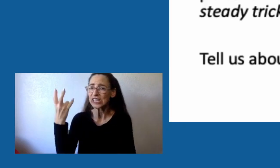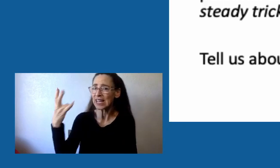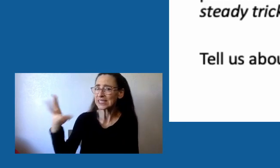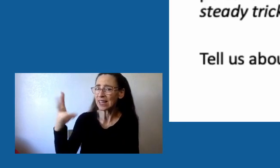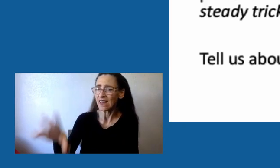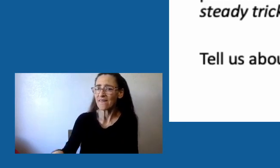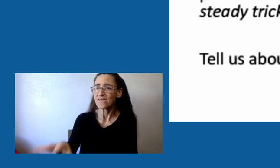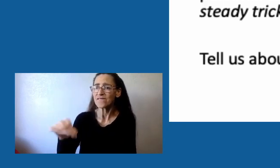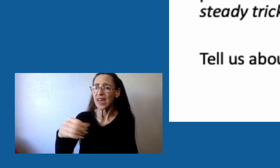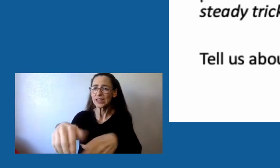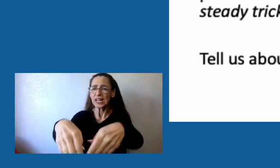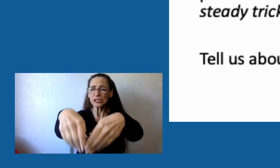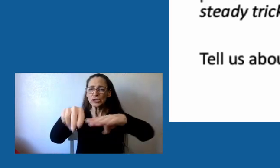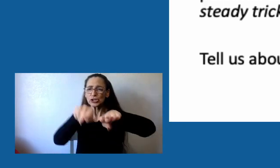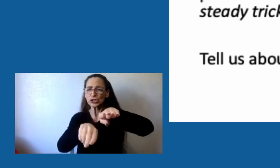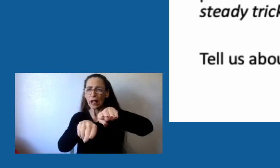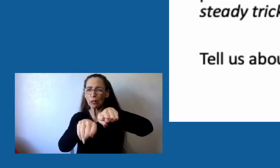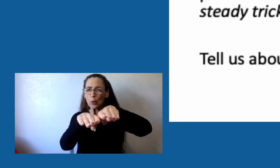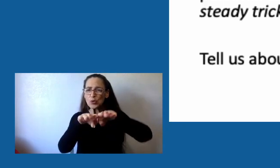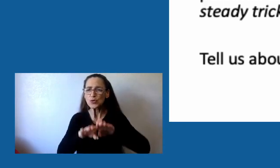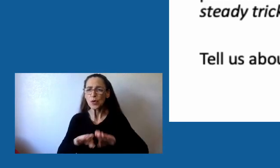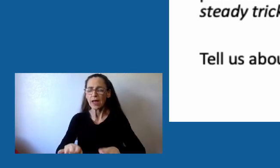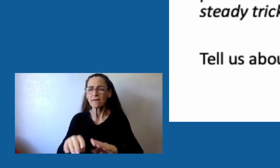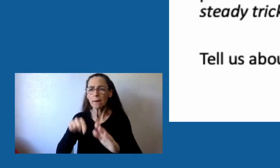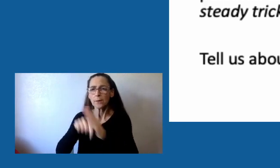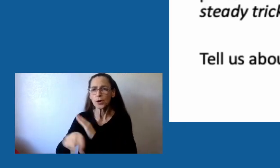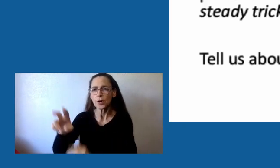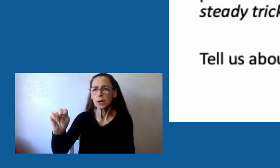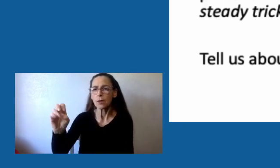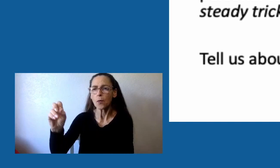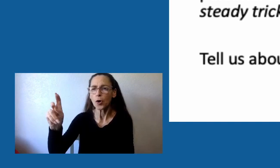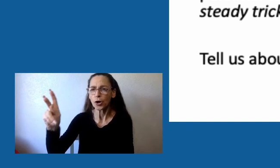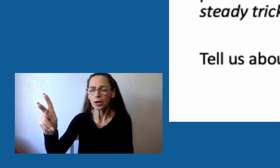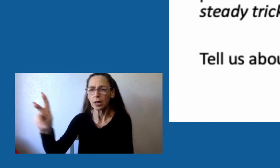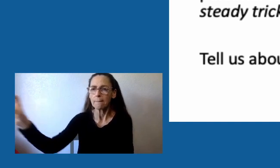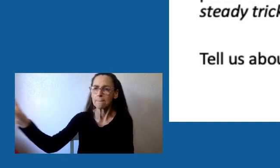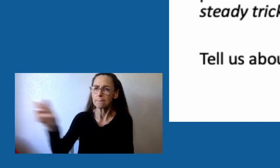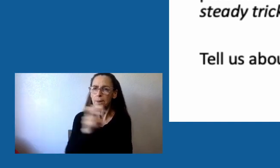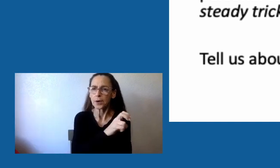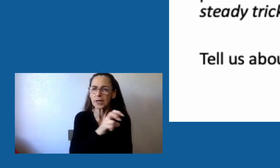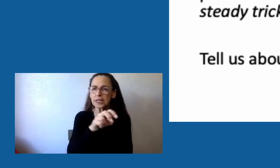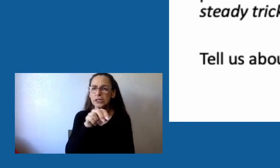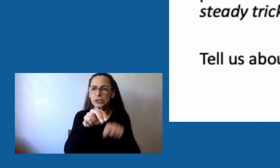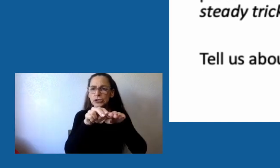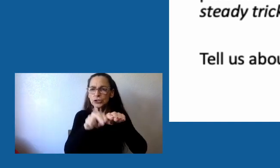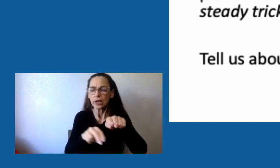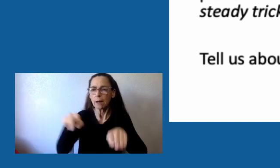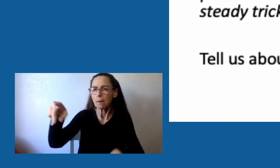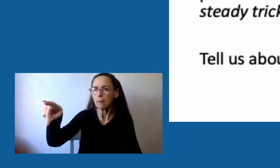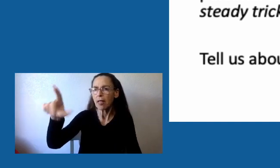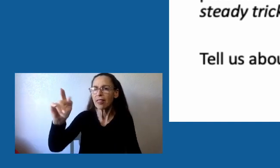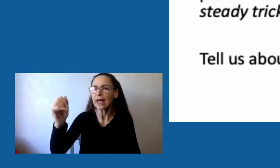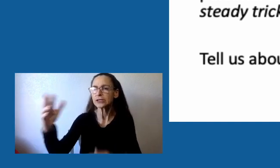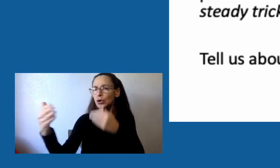from a shallow grave in the Sierra foothills. They murdered her in Newark, transported her, buried her in a shallow grave in Placer up by Apple